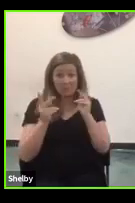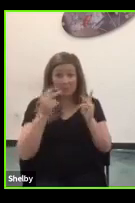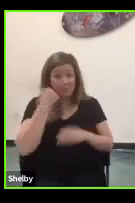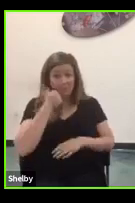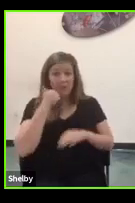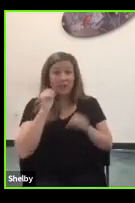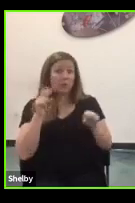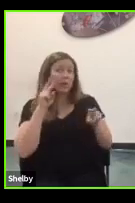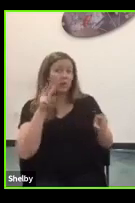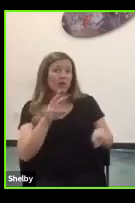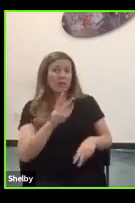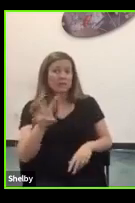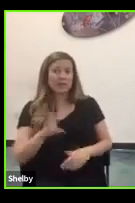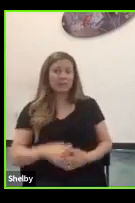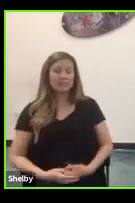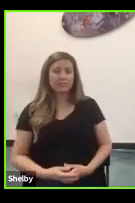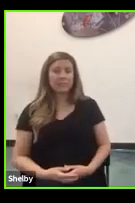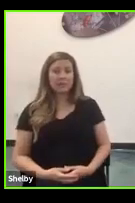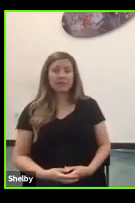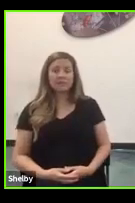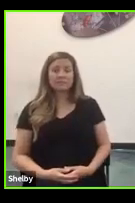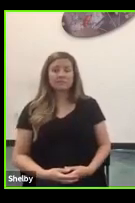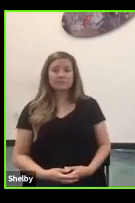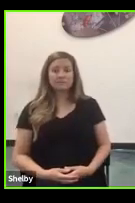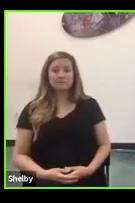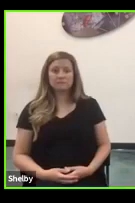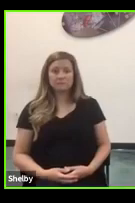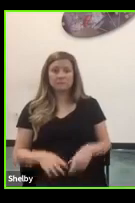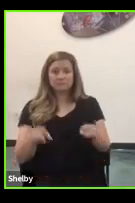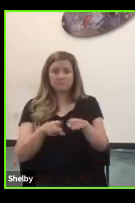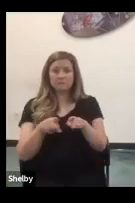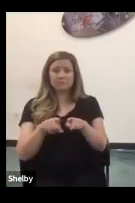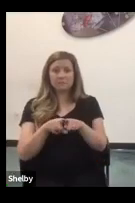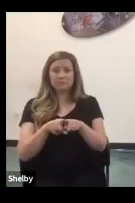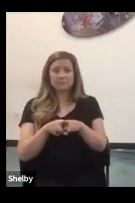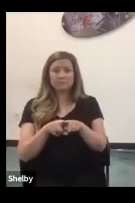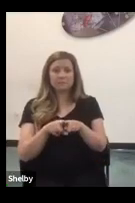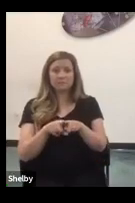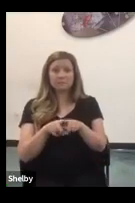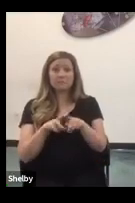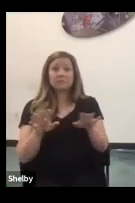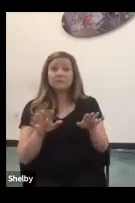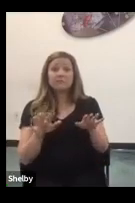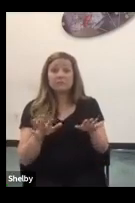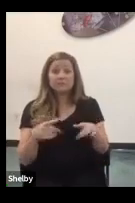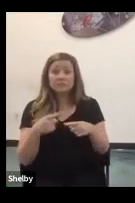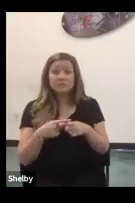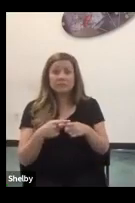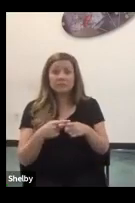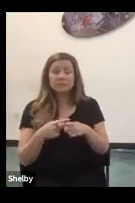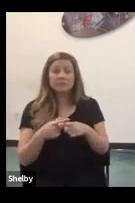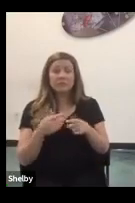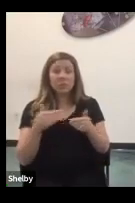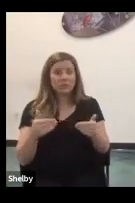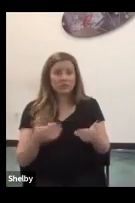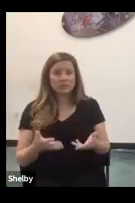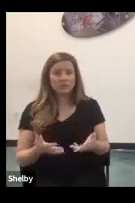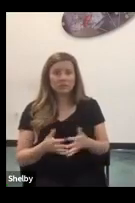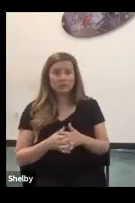on our website. In addition to those hospital testing. Yes. And I have, oh, sorry, go ahead.